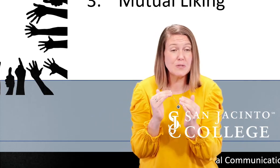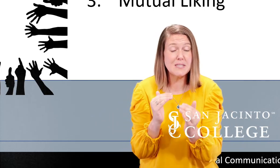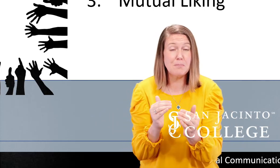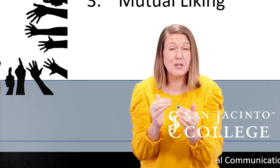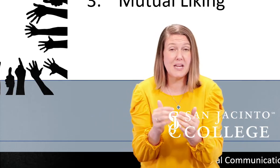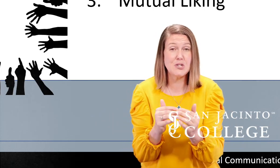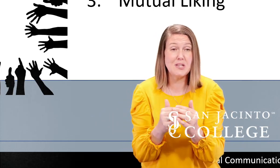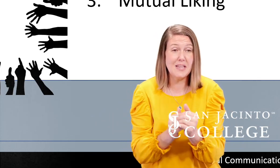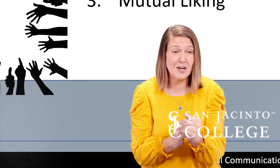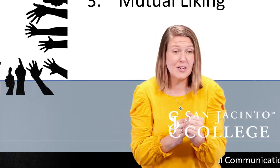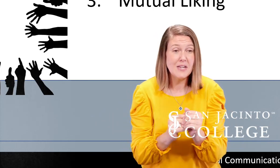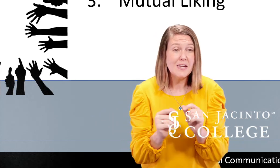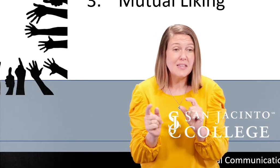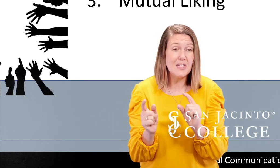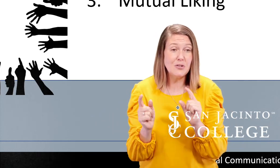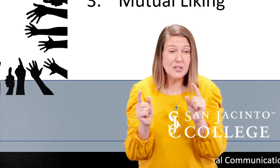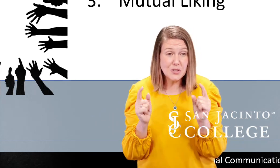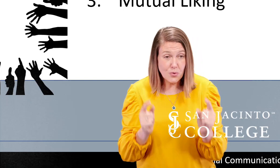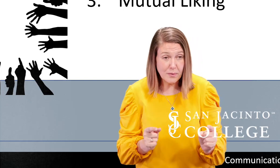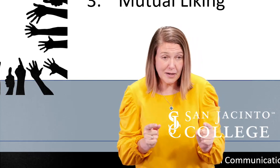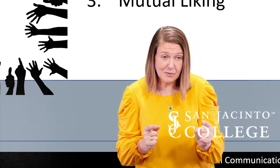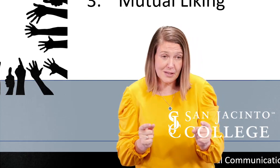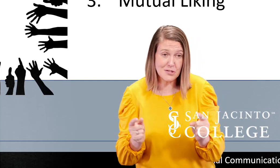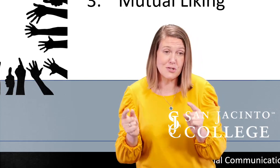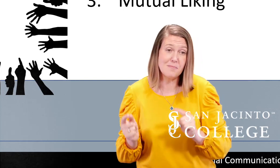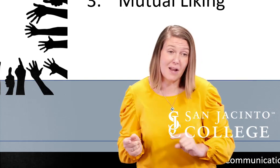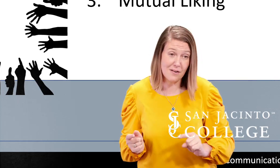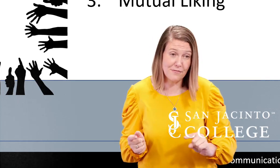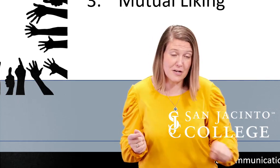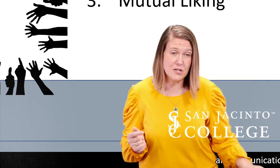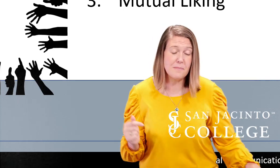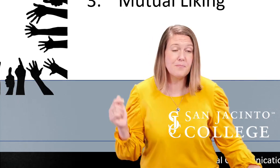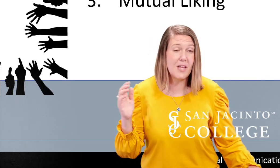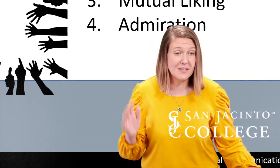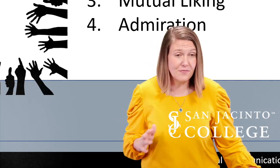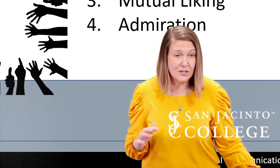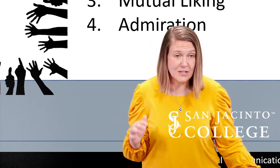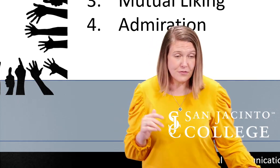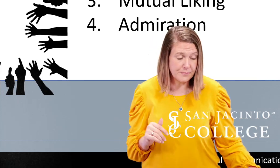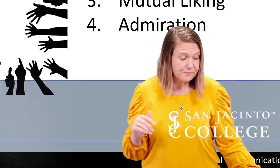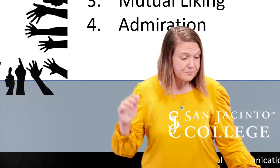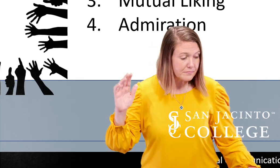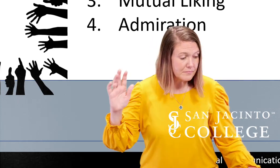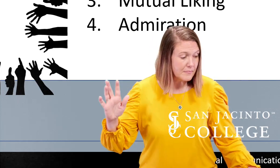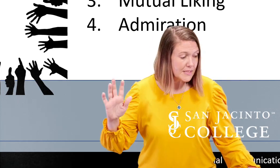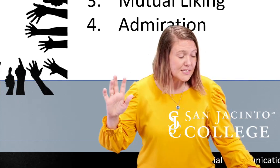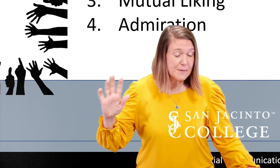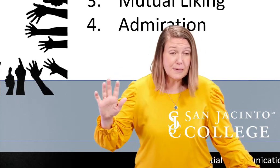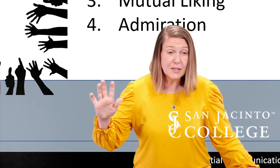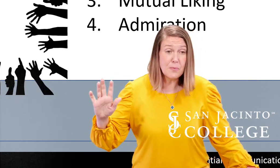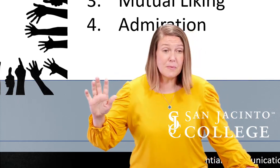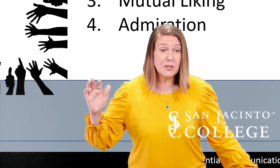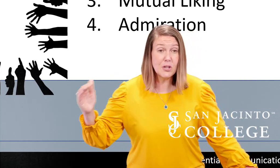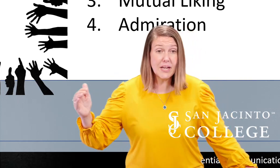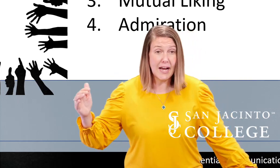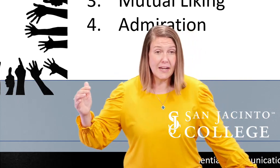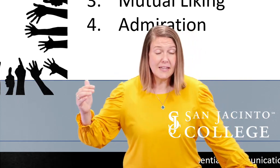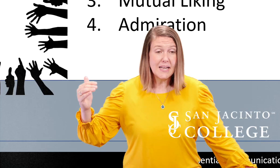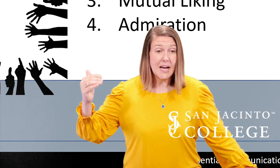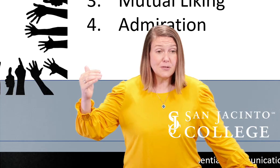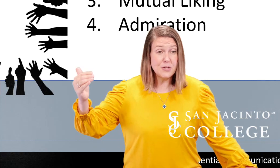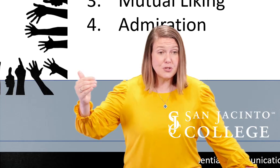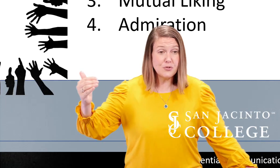There's no reciprocation there. Then you're in a doormat relationship, not a friendship. That's very different. Typically, when we look